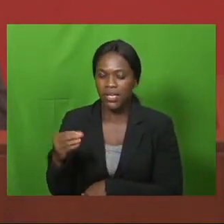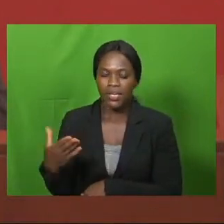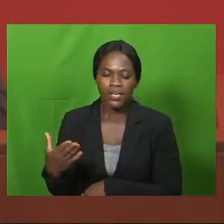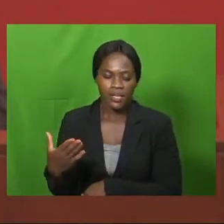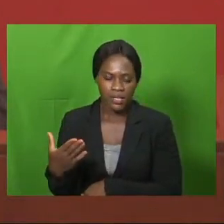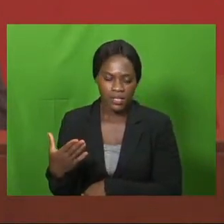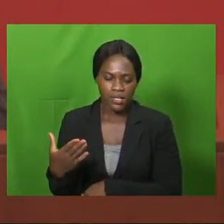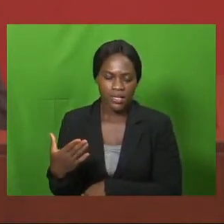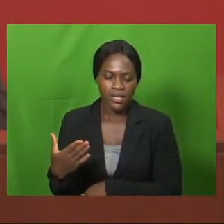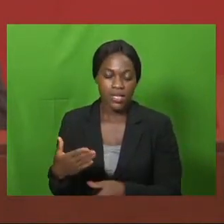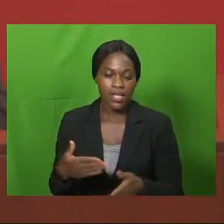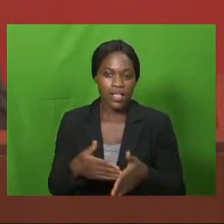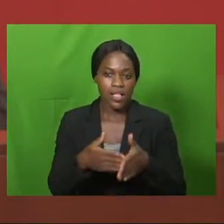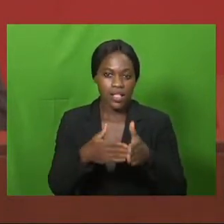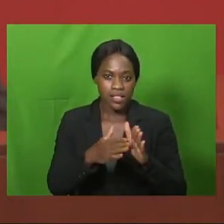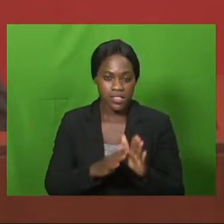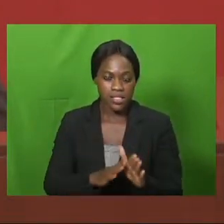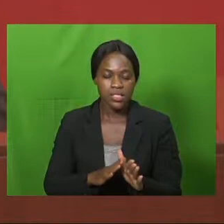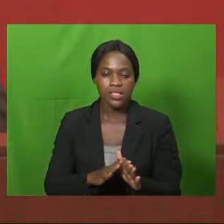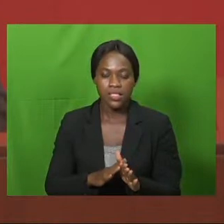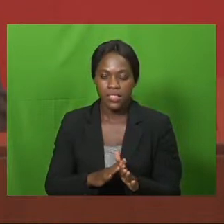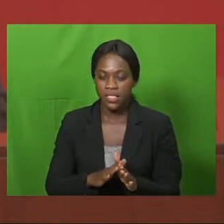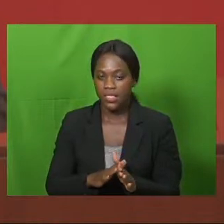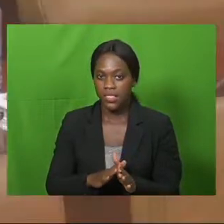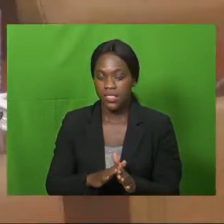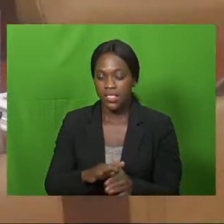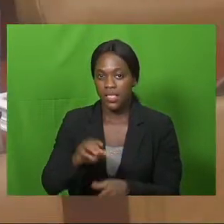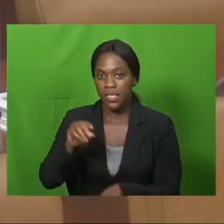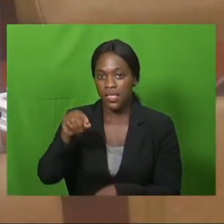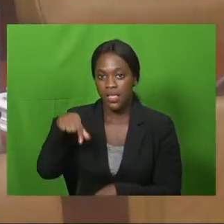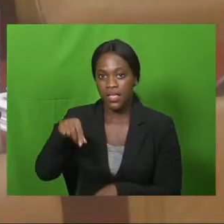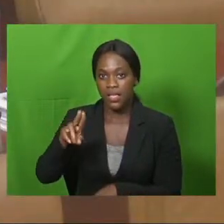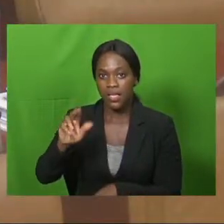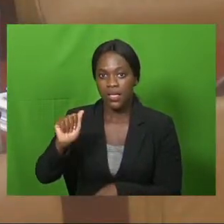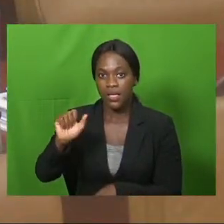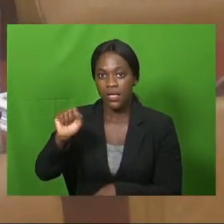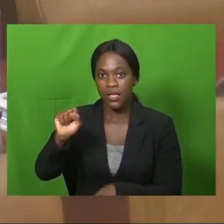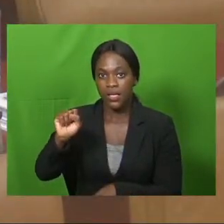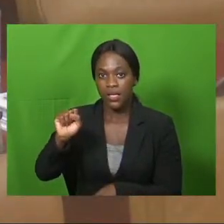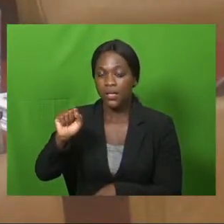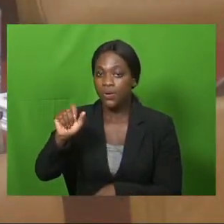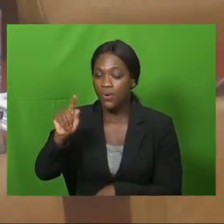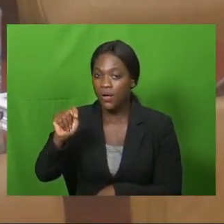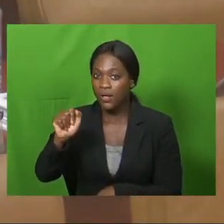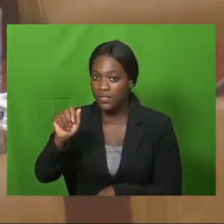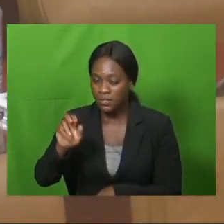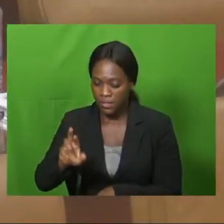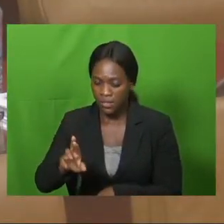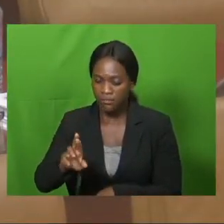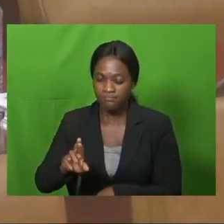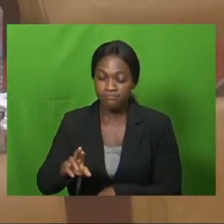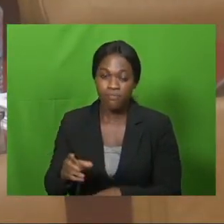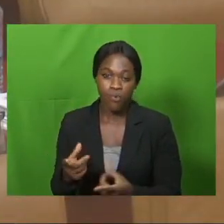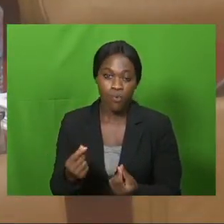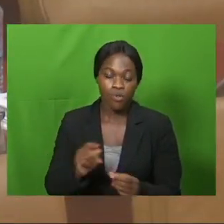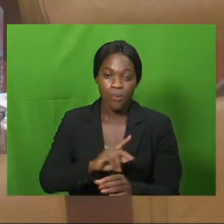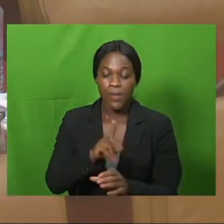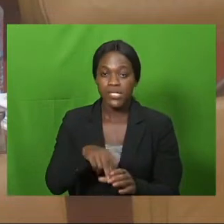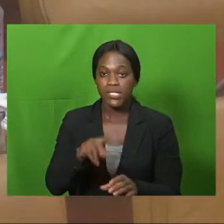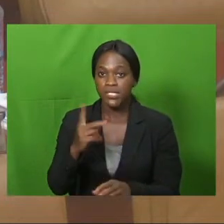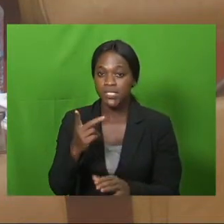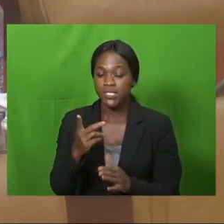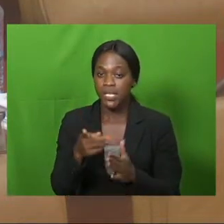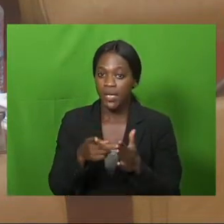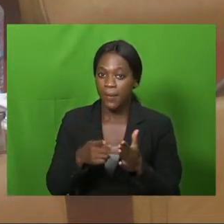Highness Sheikh Tamim bin Hamad Al Thani, to participate in the second part of